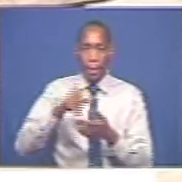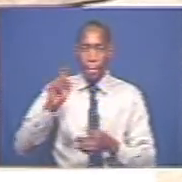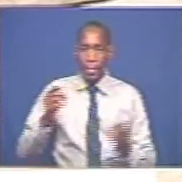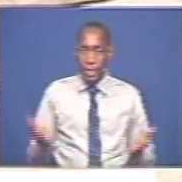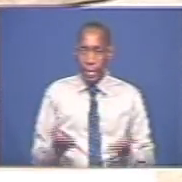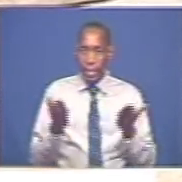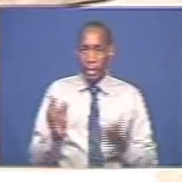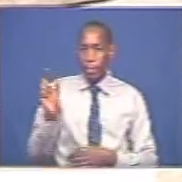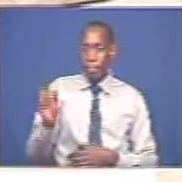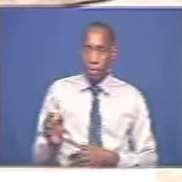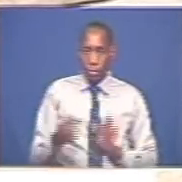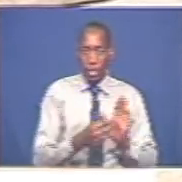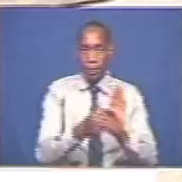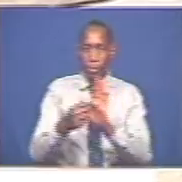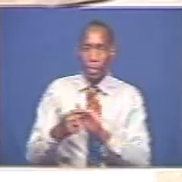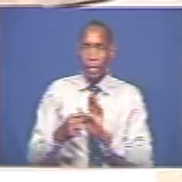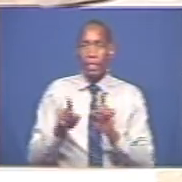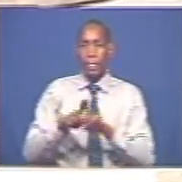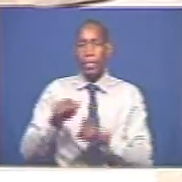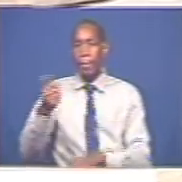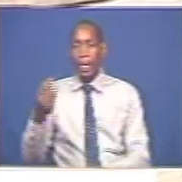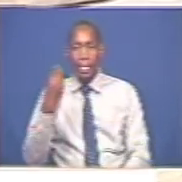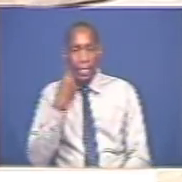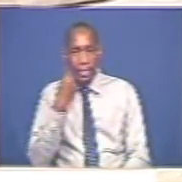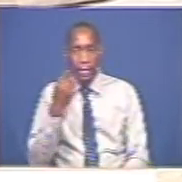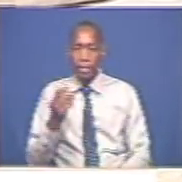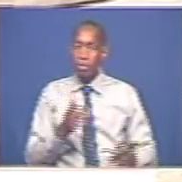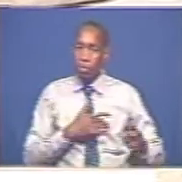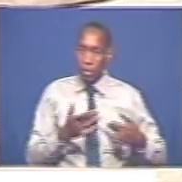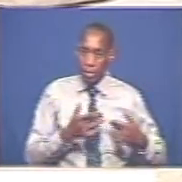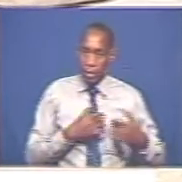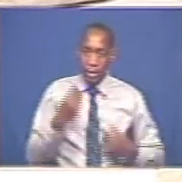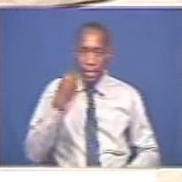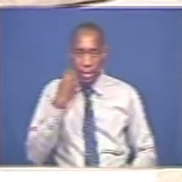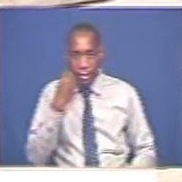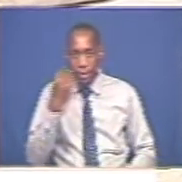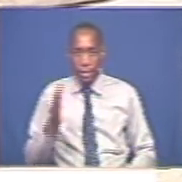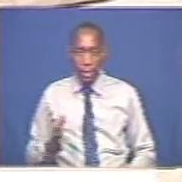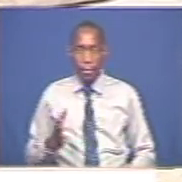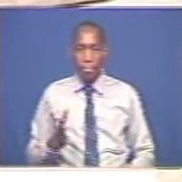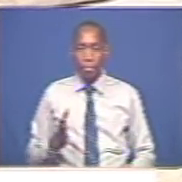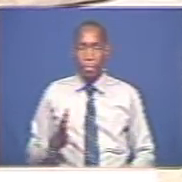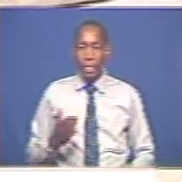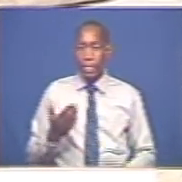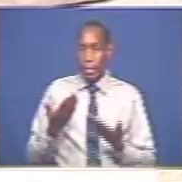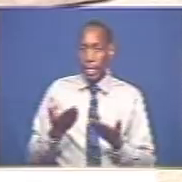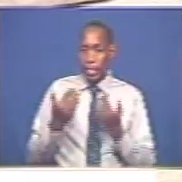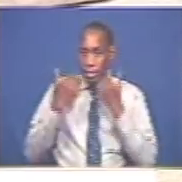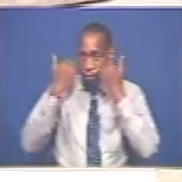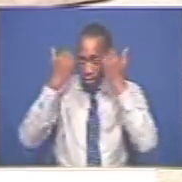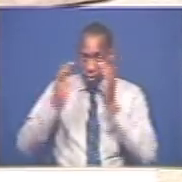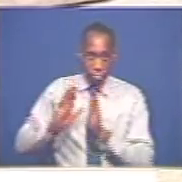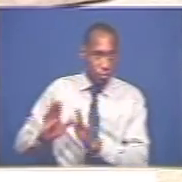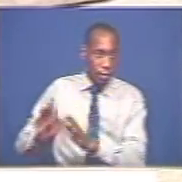to come up. Just like any other illness, the way we are concerned about our patient, except for depression, some people